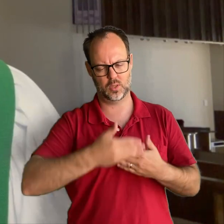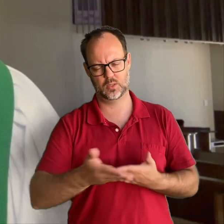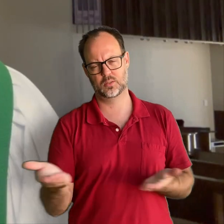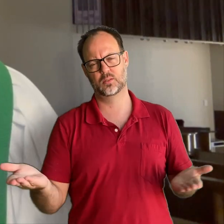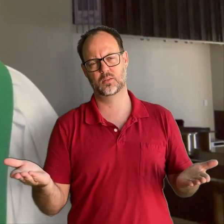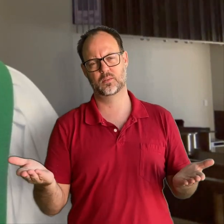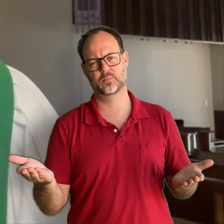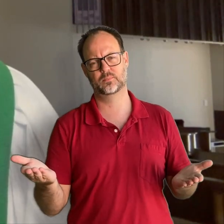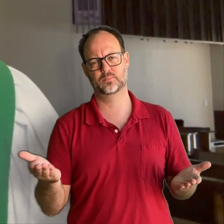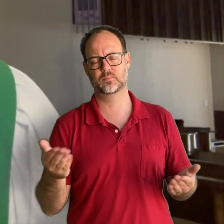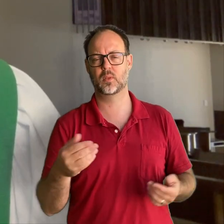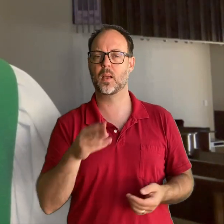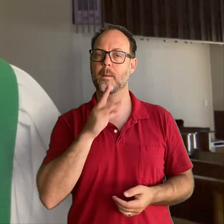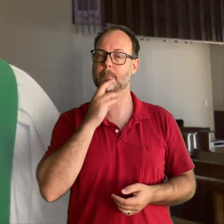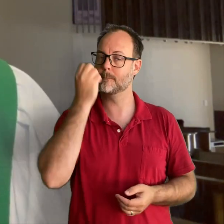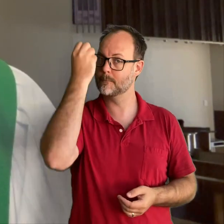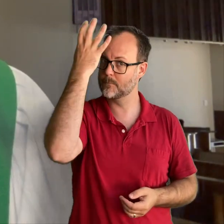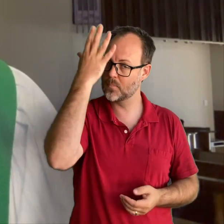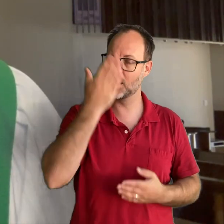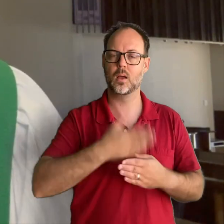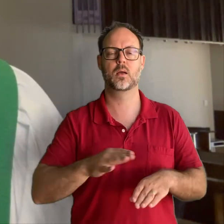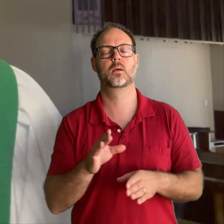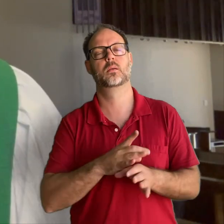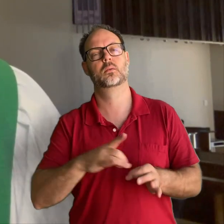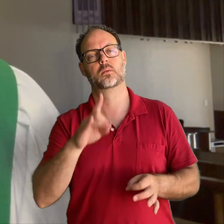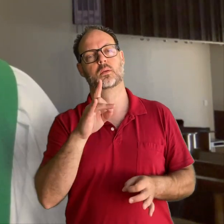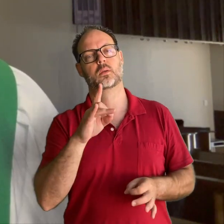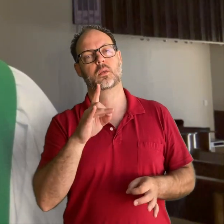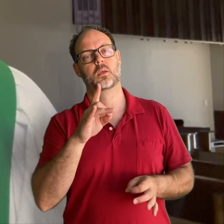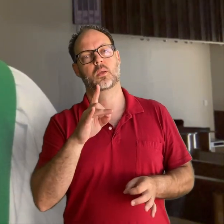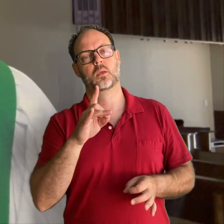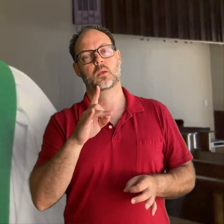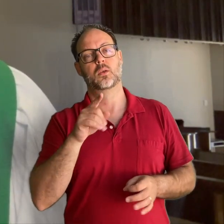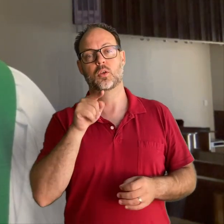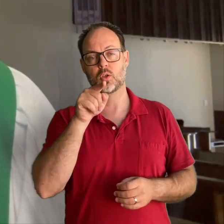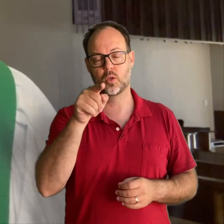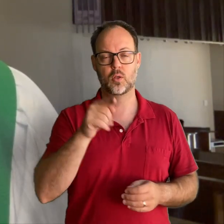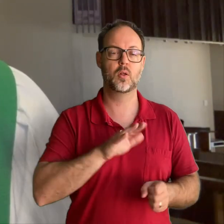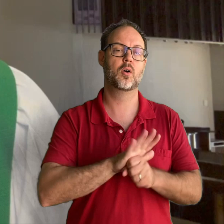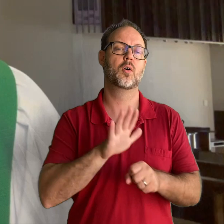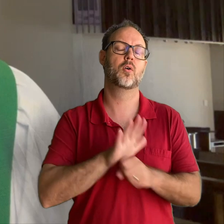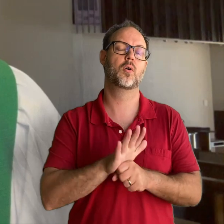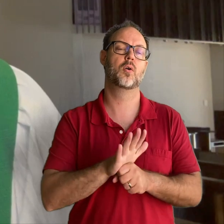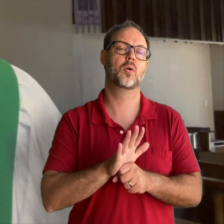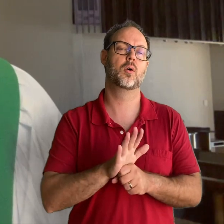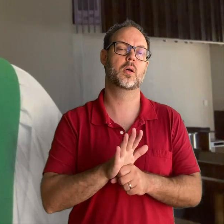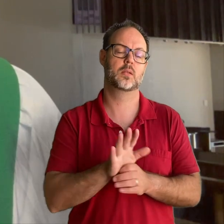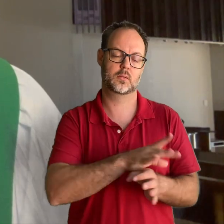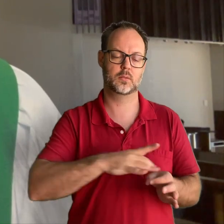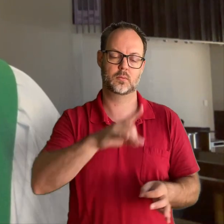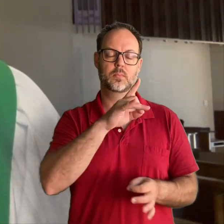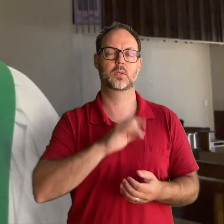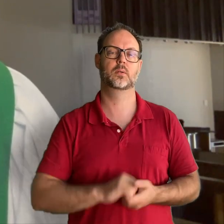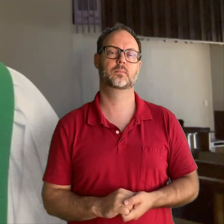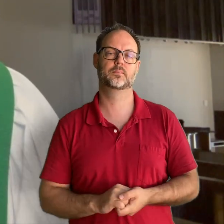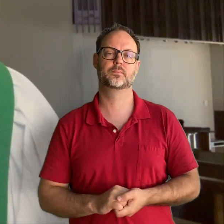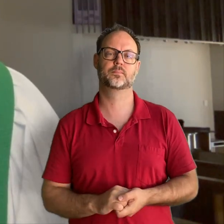these. You are baptized by the Spirit. You are filled with the